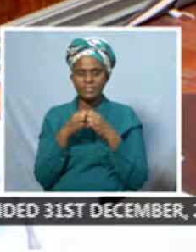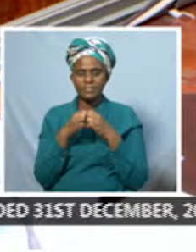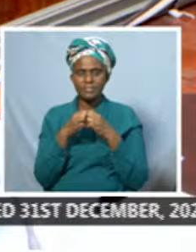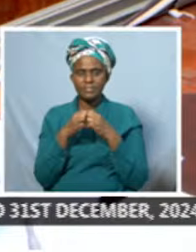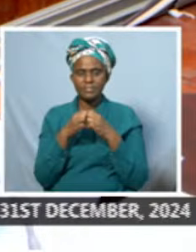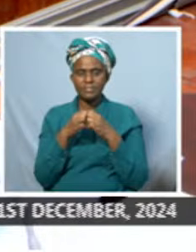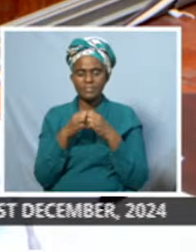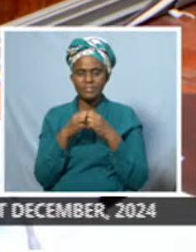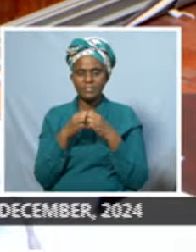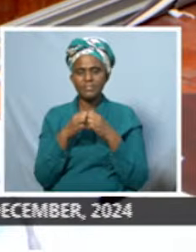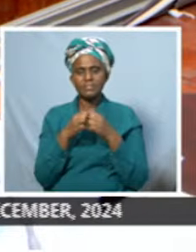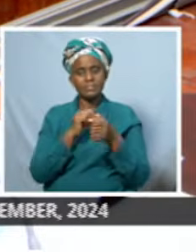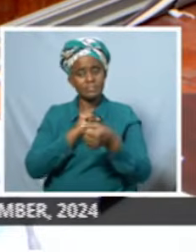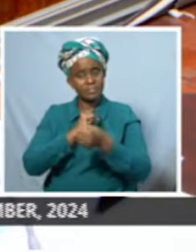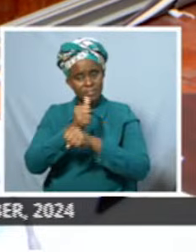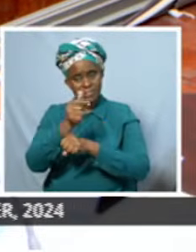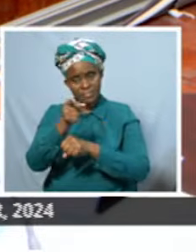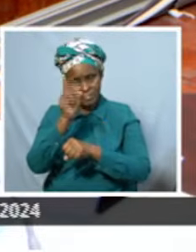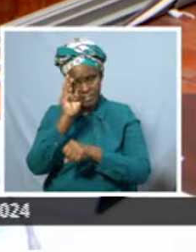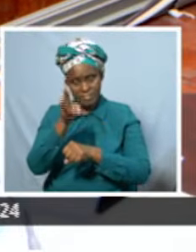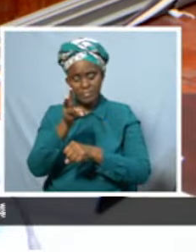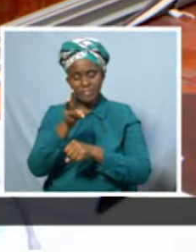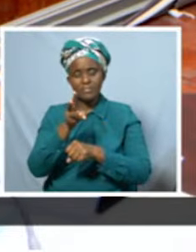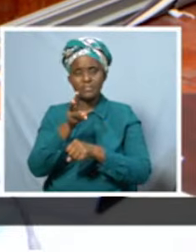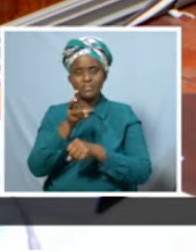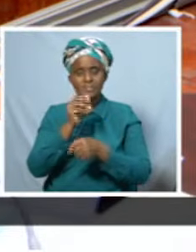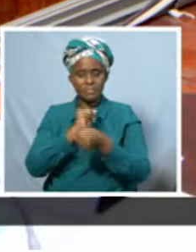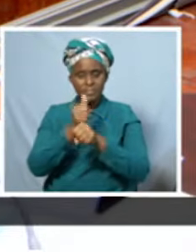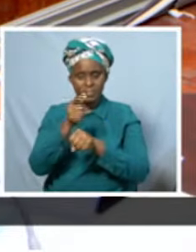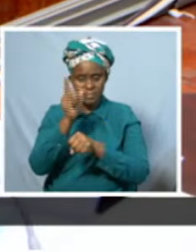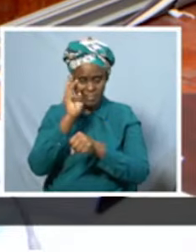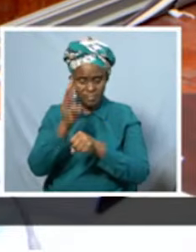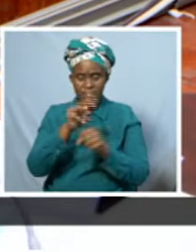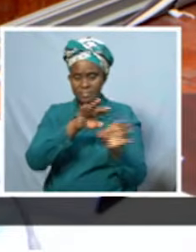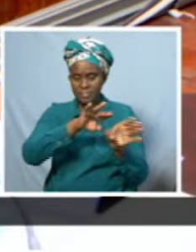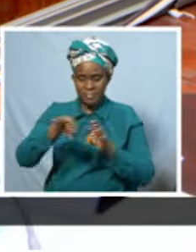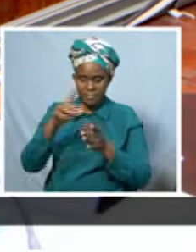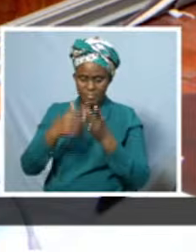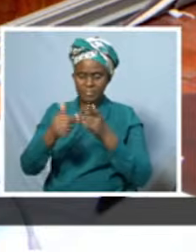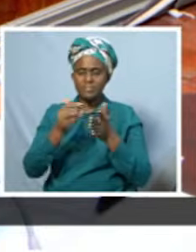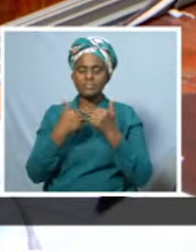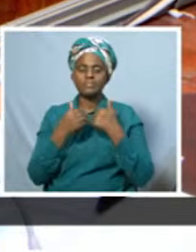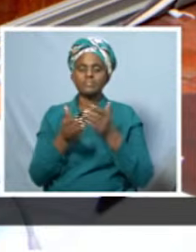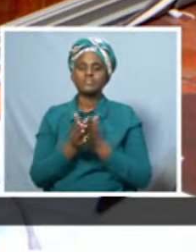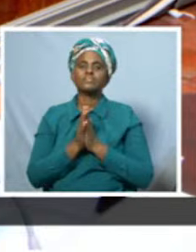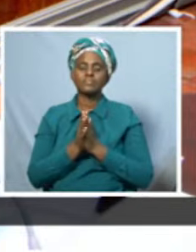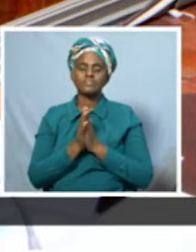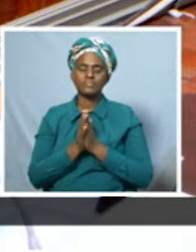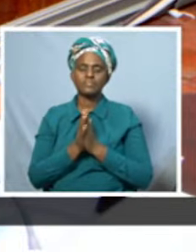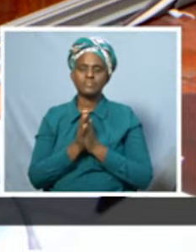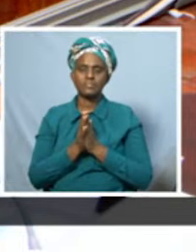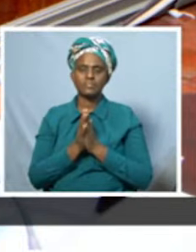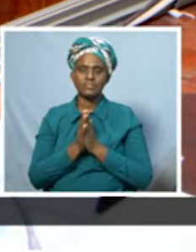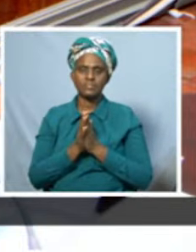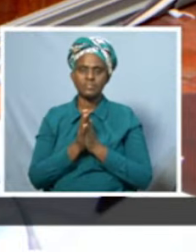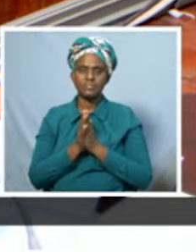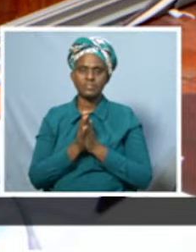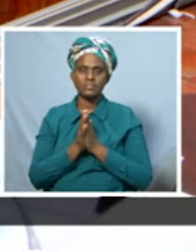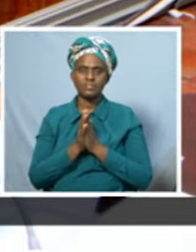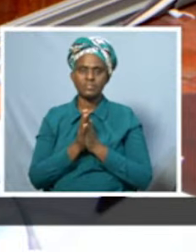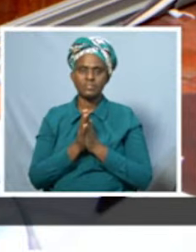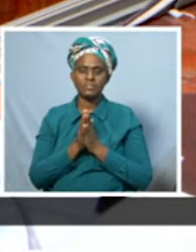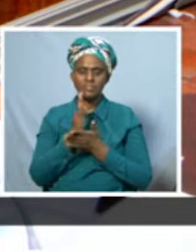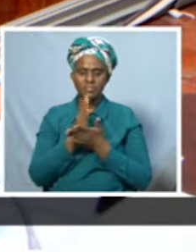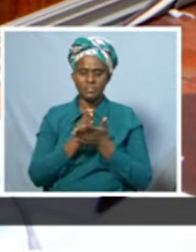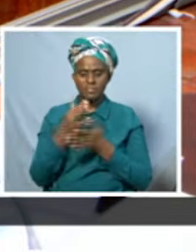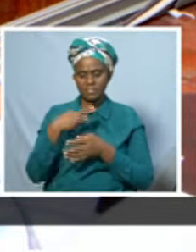won't you be accused, also, besides what he has asked, that some